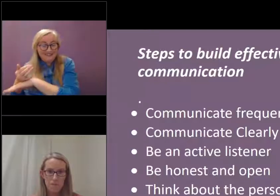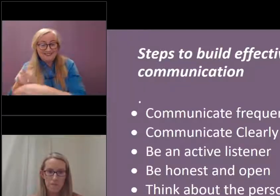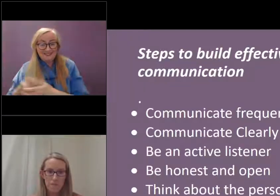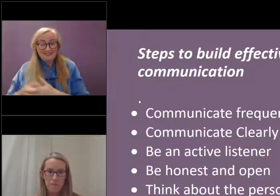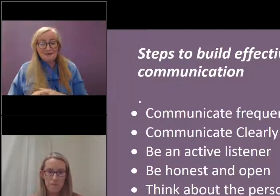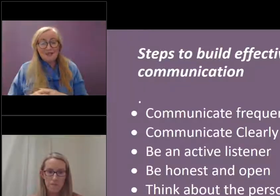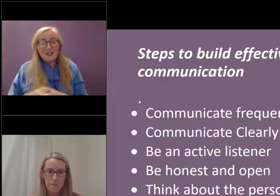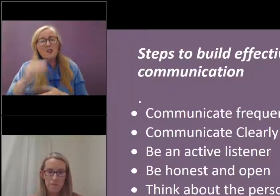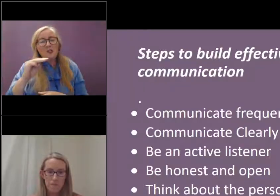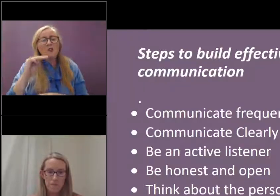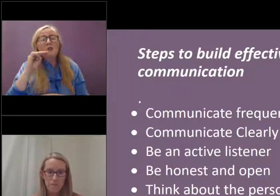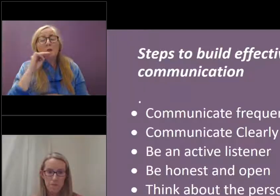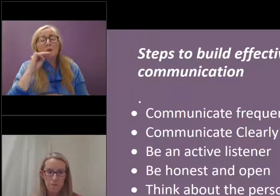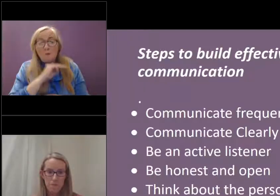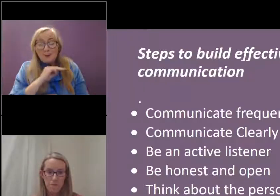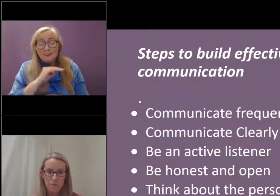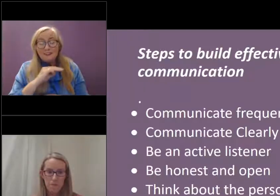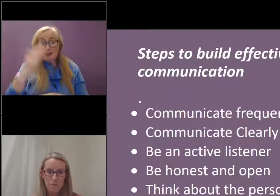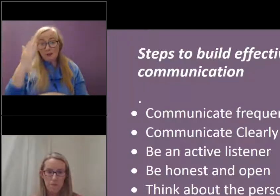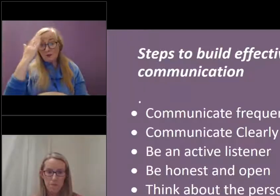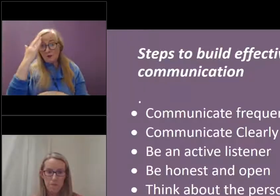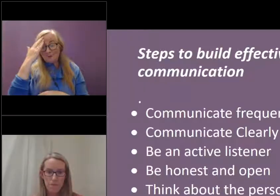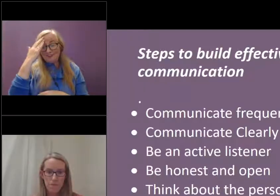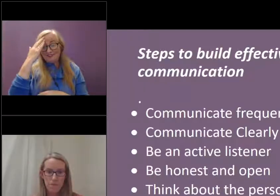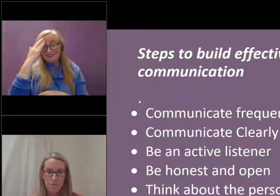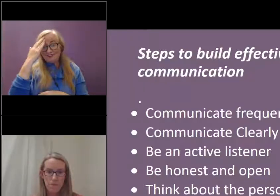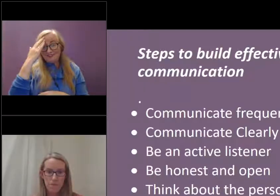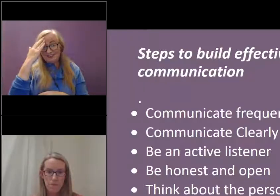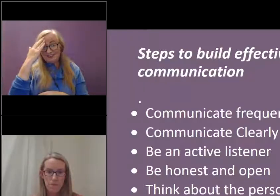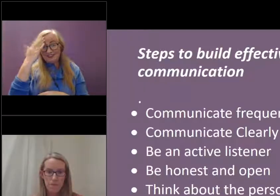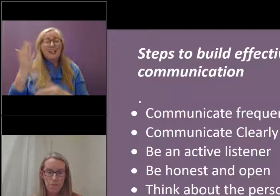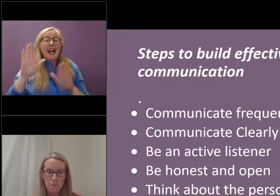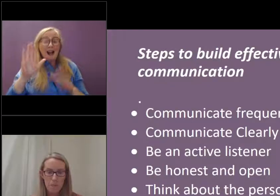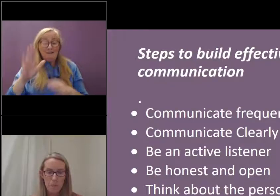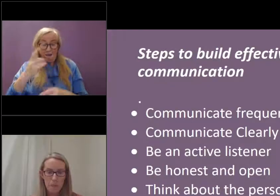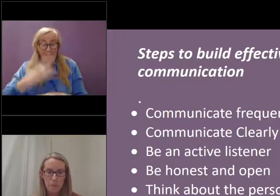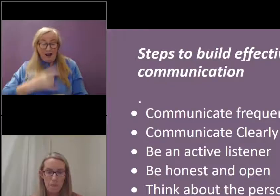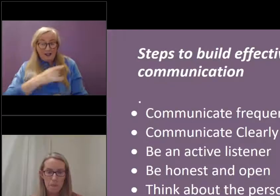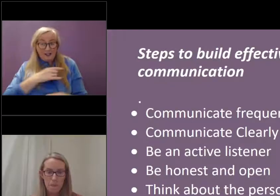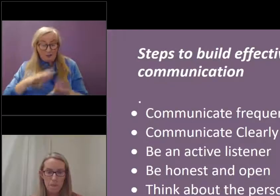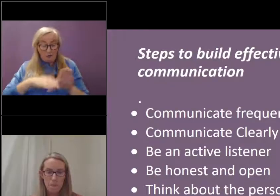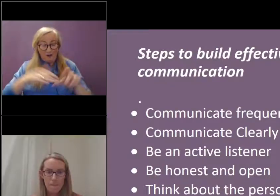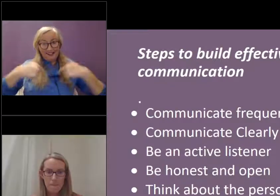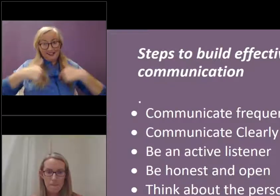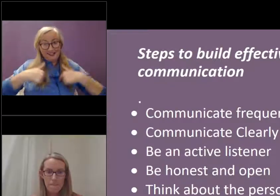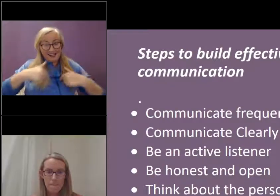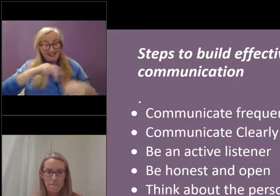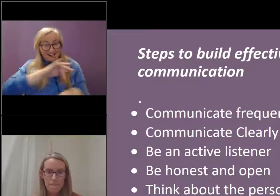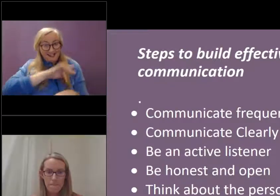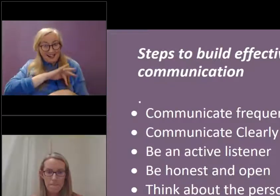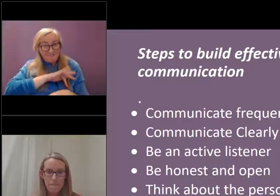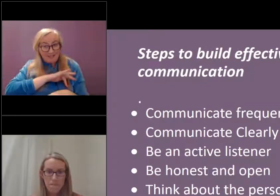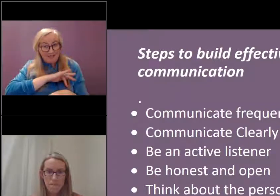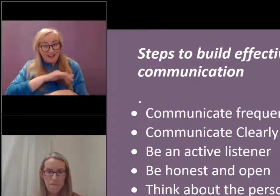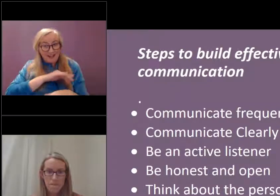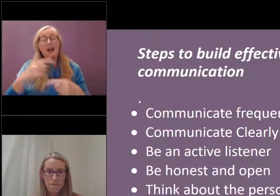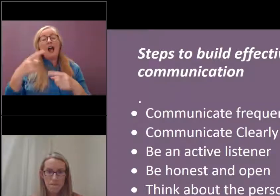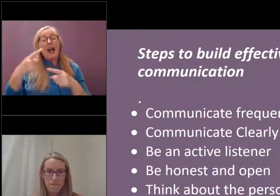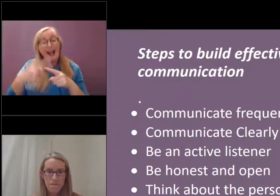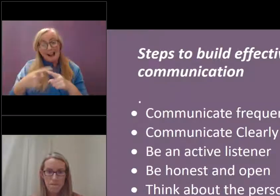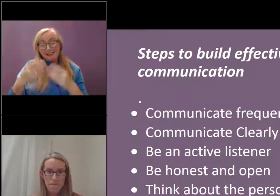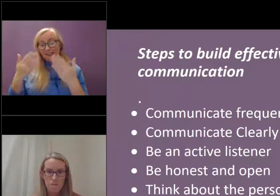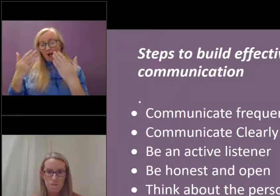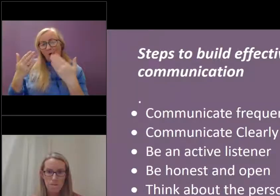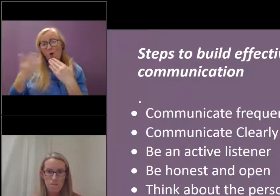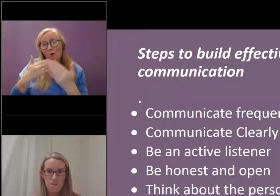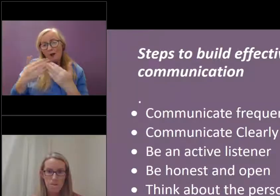It's important to know that you have to be honest with yourself and open, and using I statements and how you are perceiving what